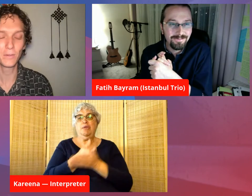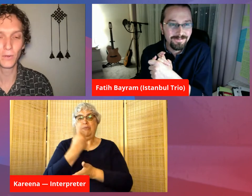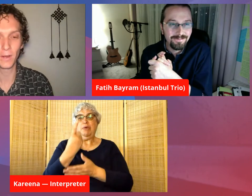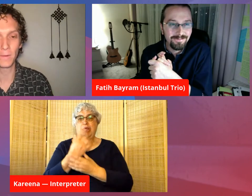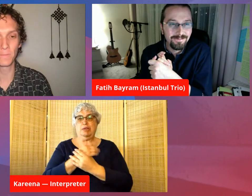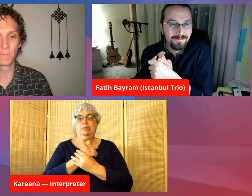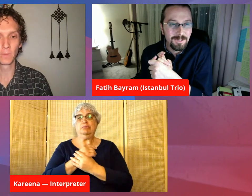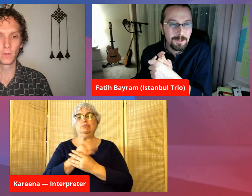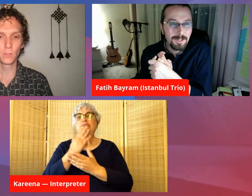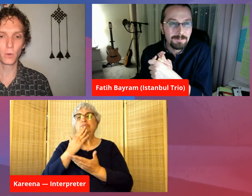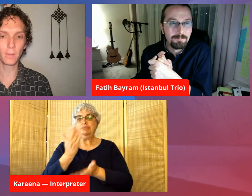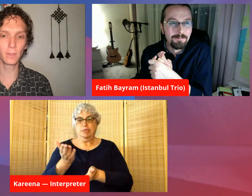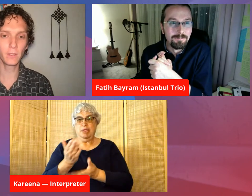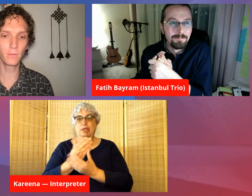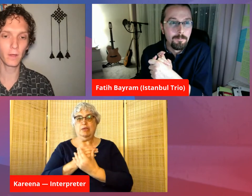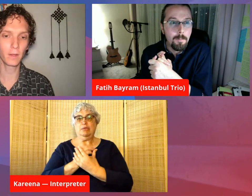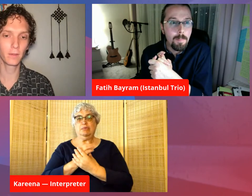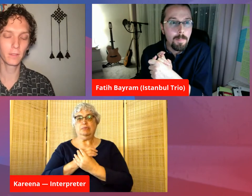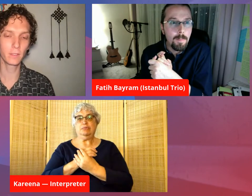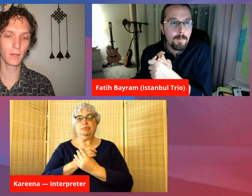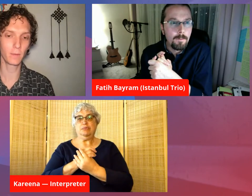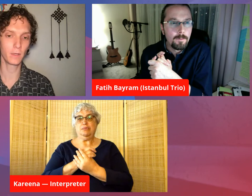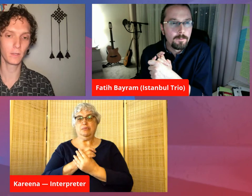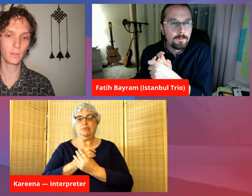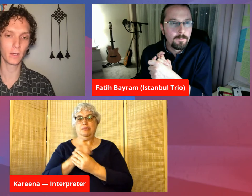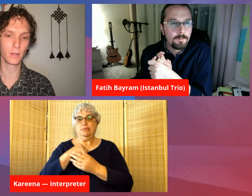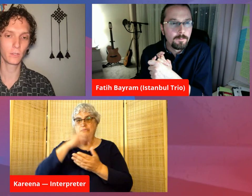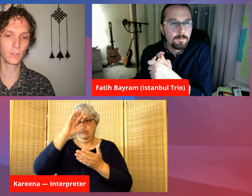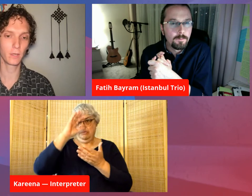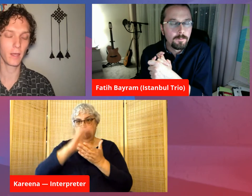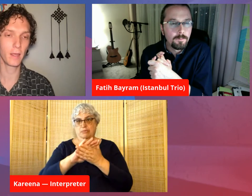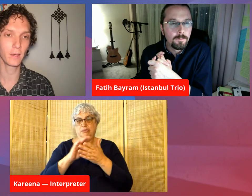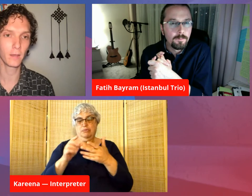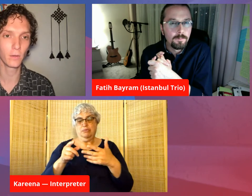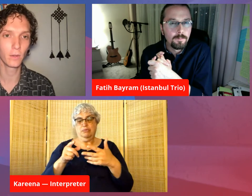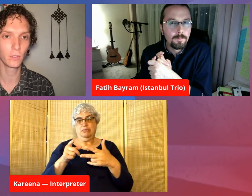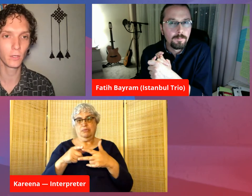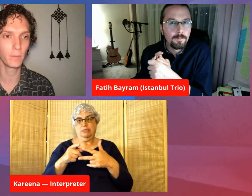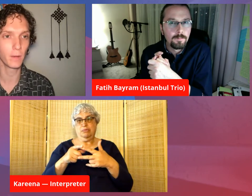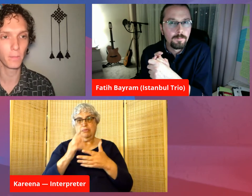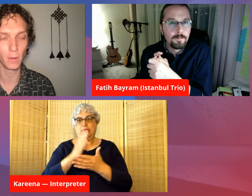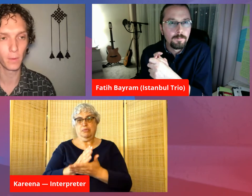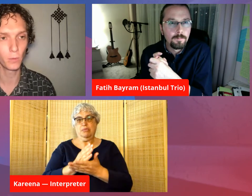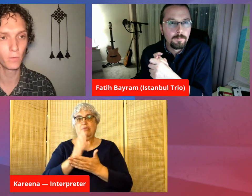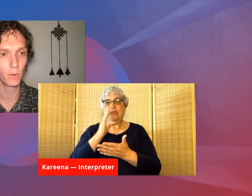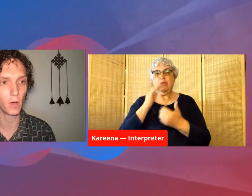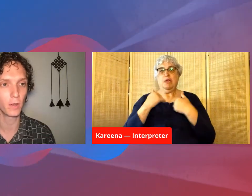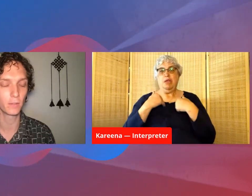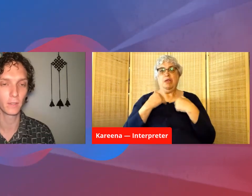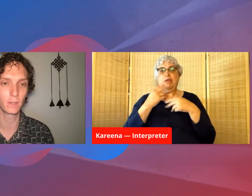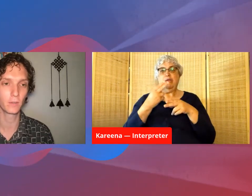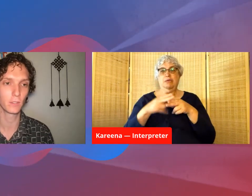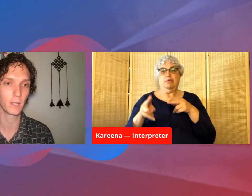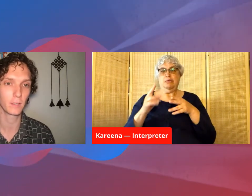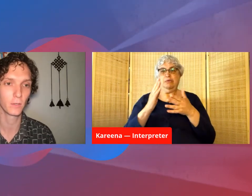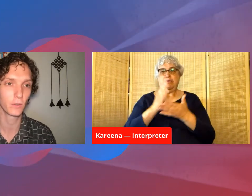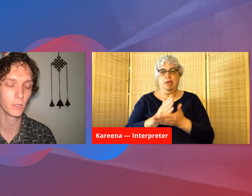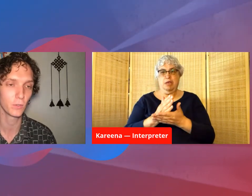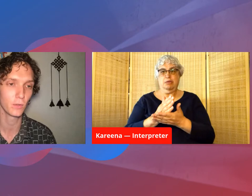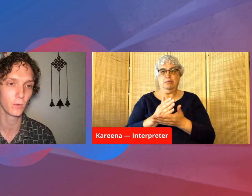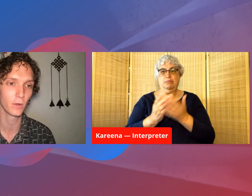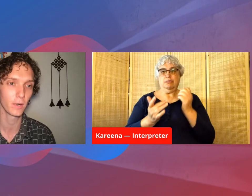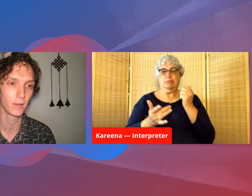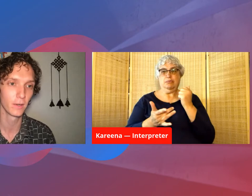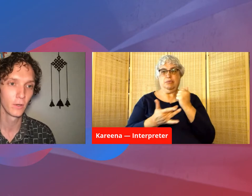right, thank you. So I believe this segment is just going to end, and there's going to be a brief pause. I think there's a